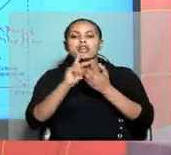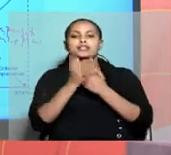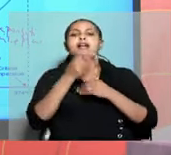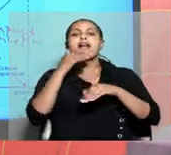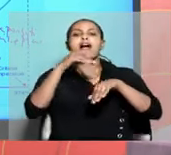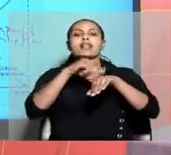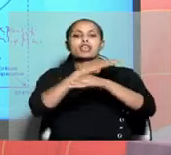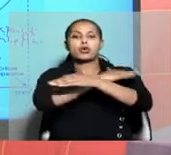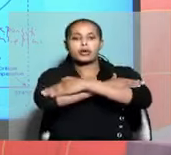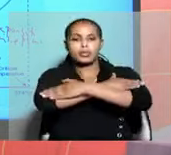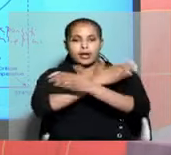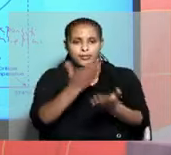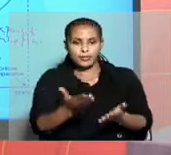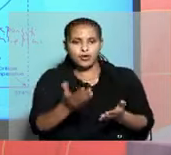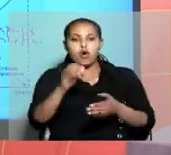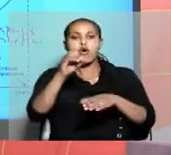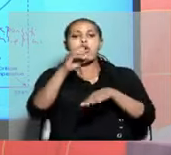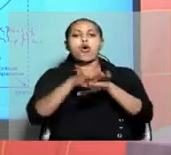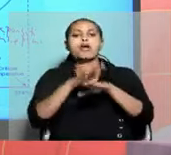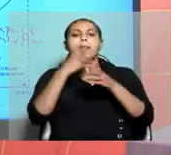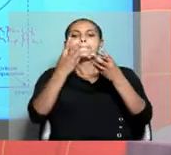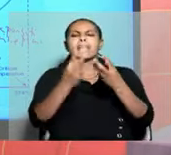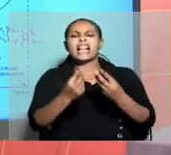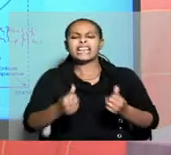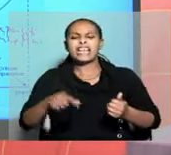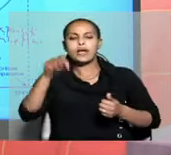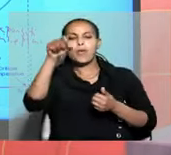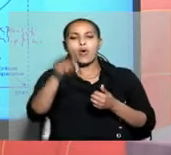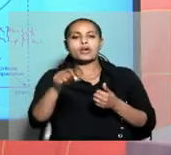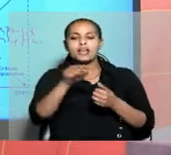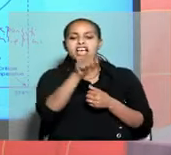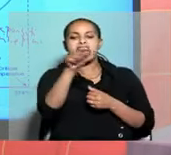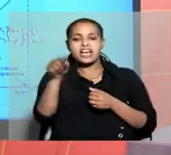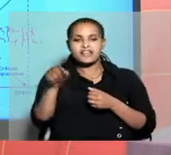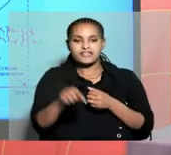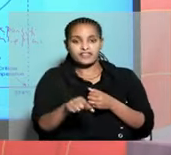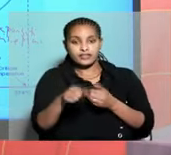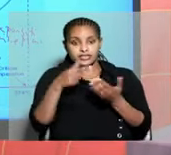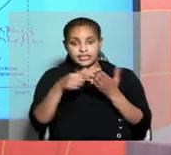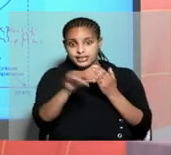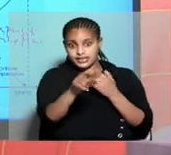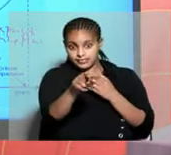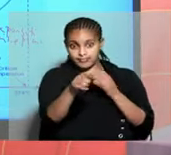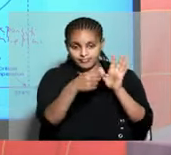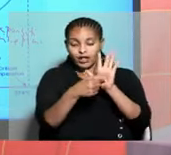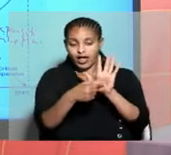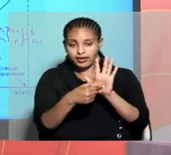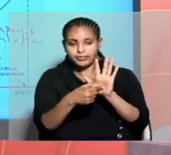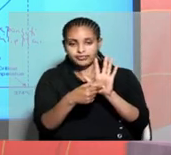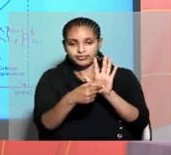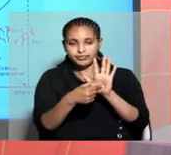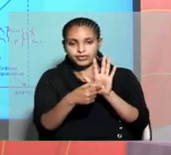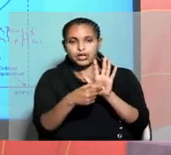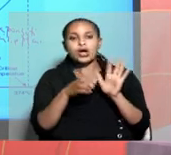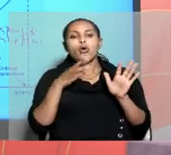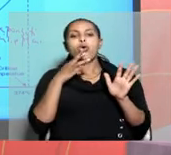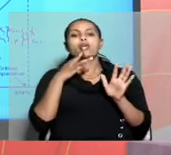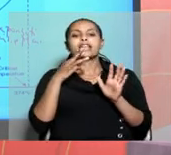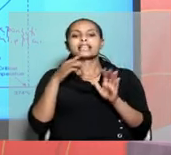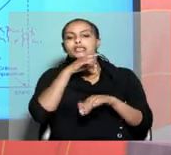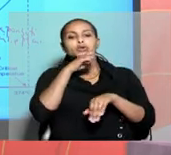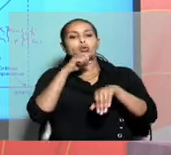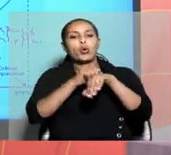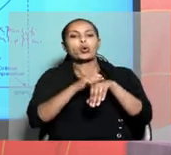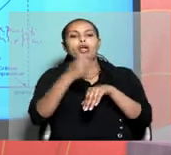are at equilibrium. On melting point curve, you see, on this line, water,